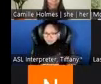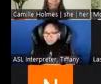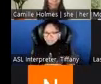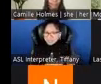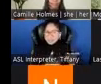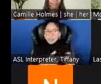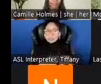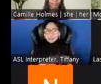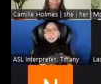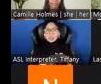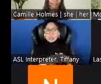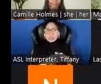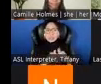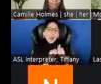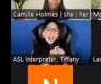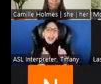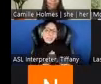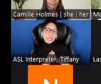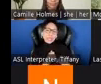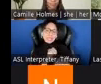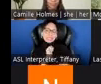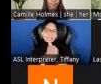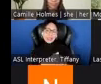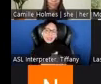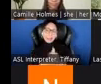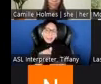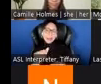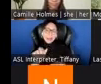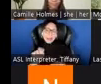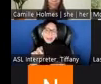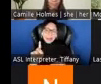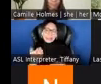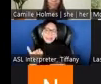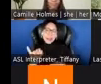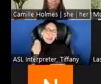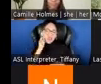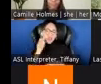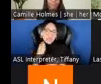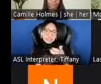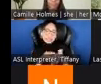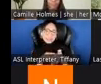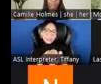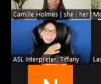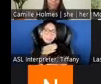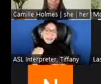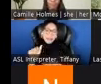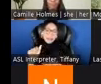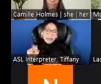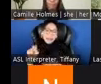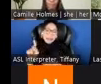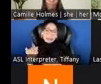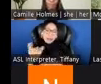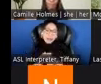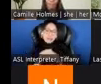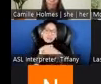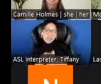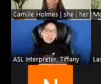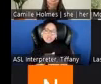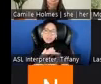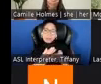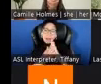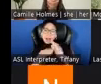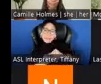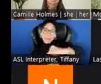and anti-racism as the foundation piece? That, again, brings us into and gives us entree to understanding all